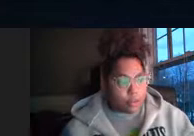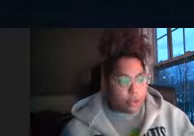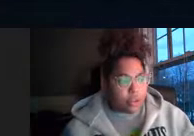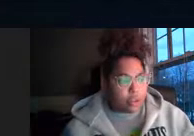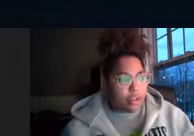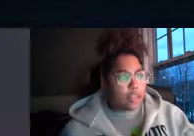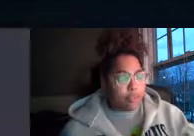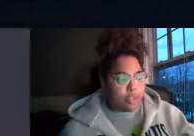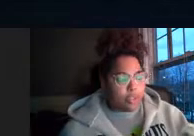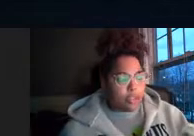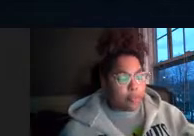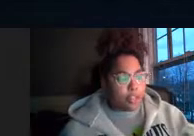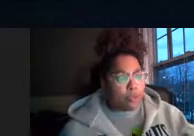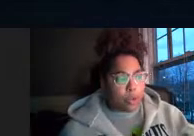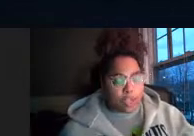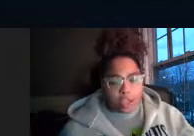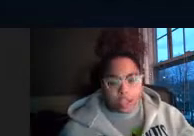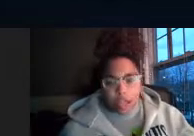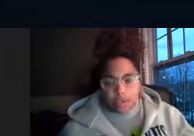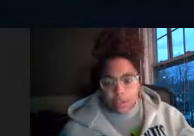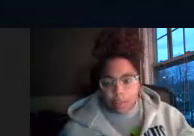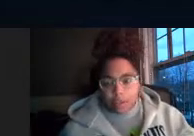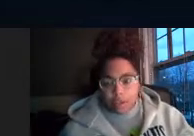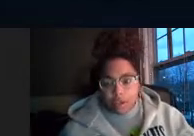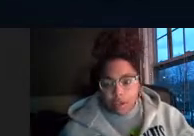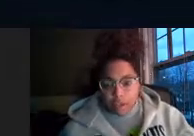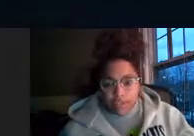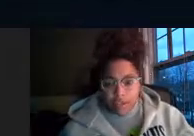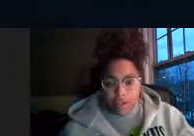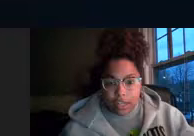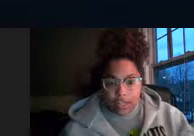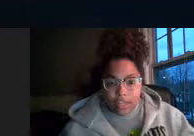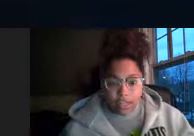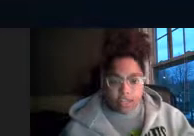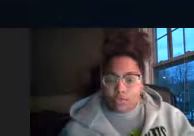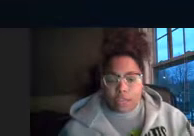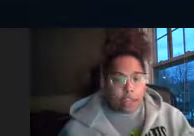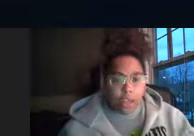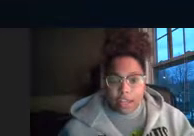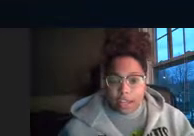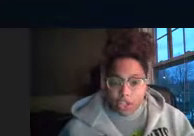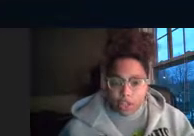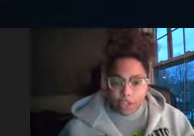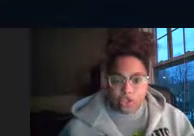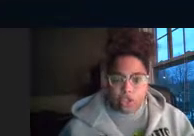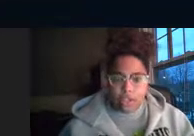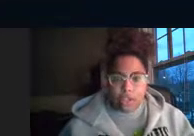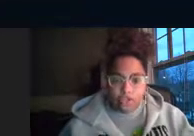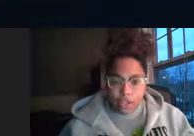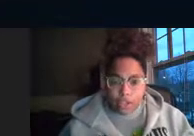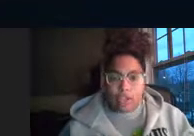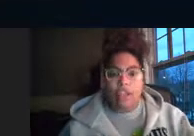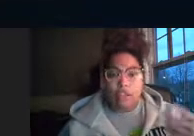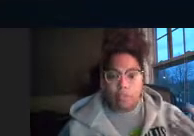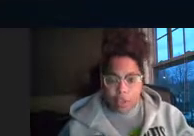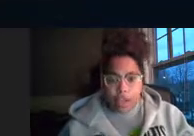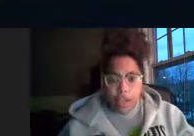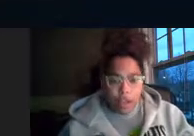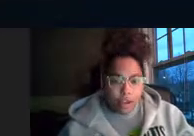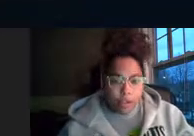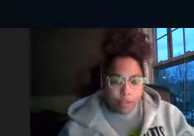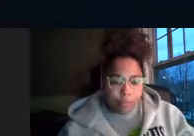So with this one, it's the ability to recognize when someone is having like suicidal ideation and try to intervene and